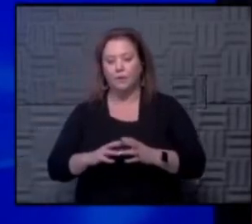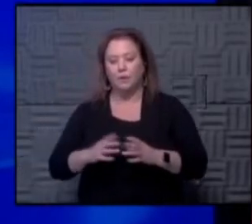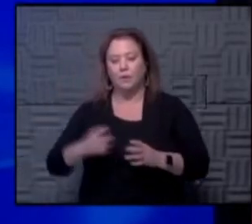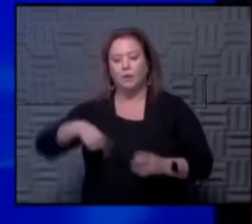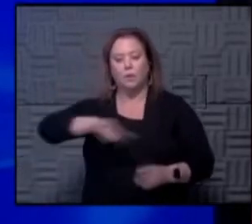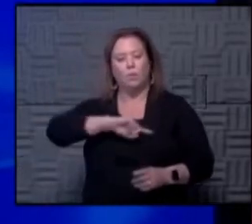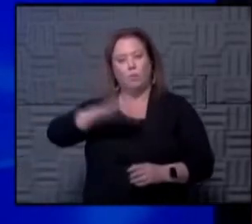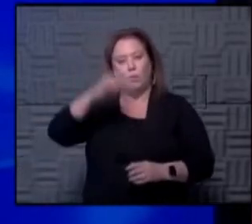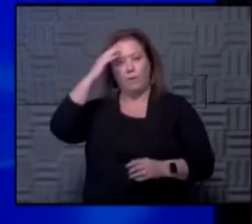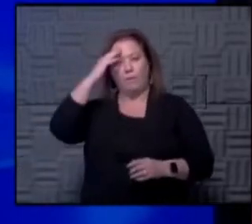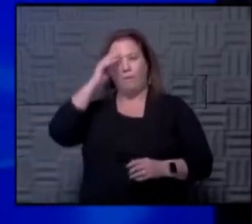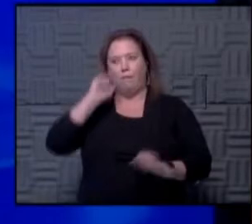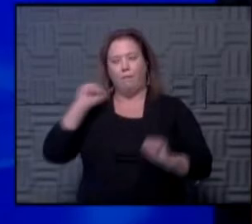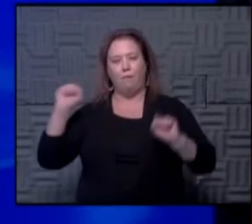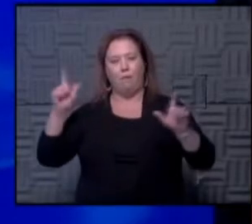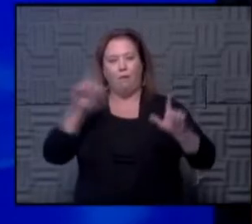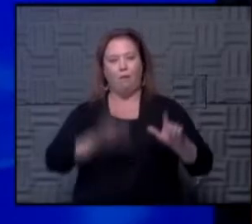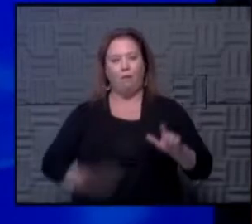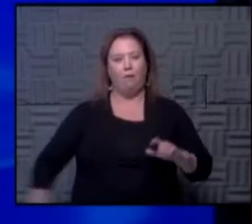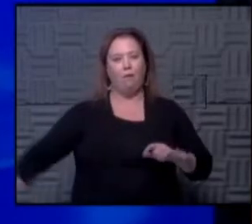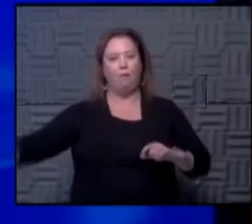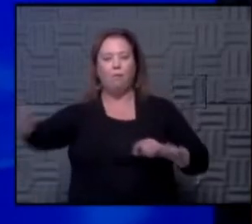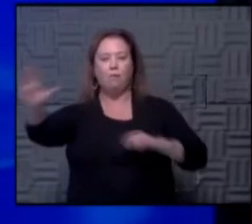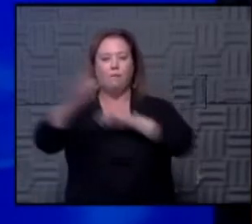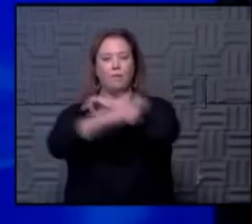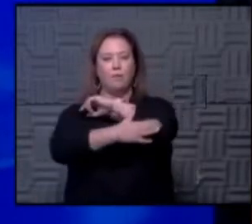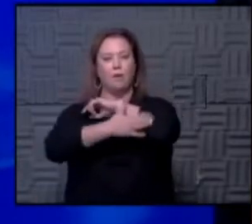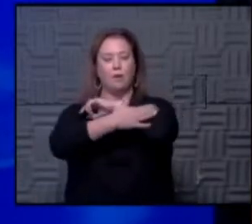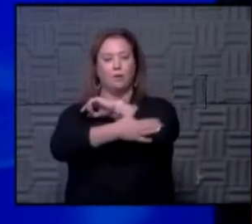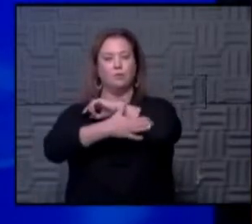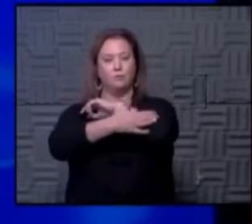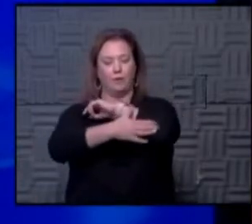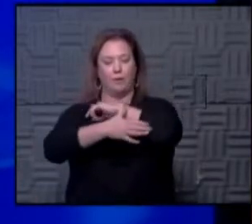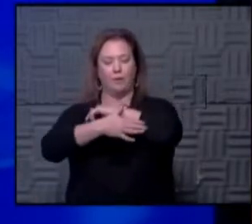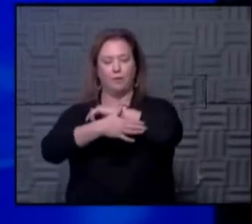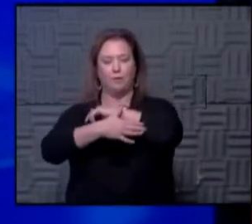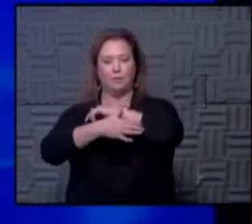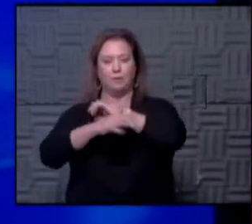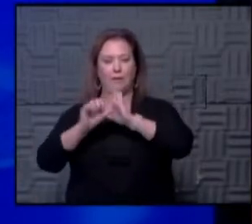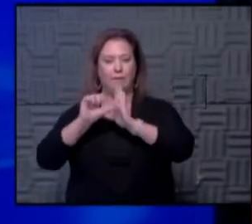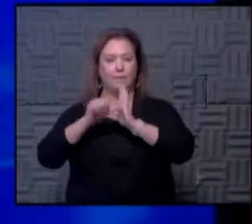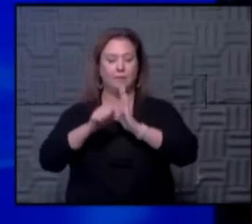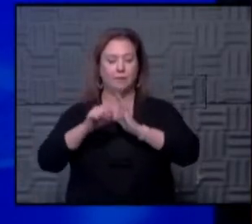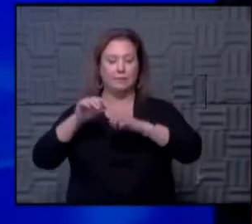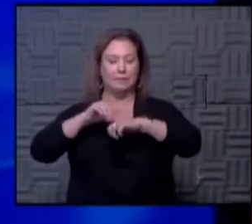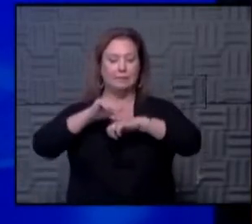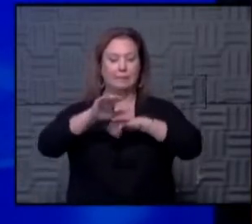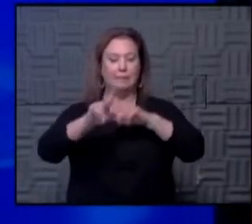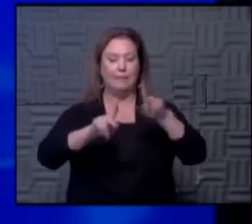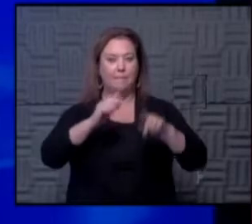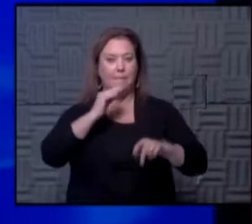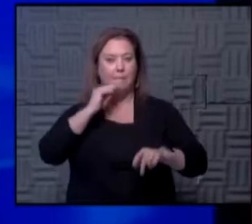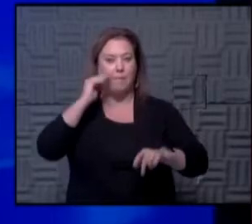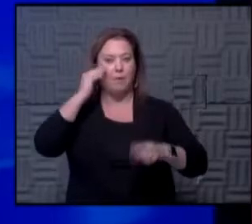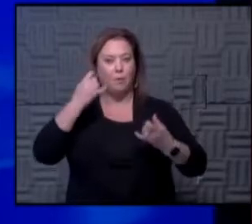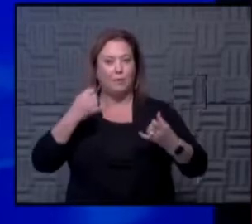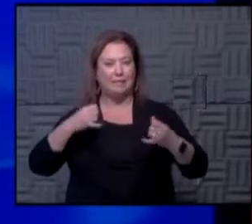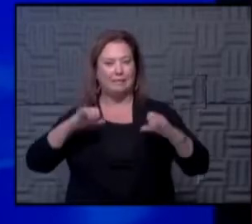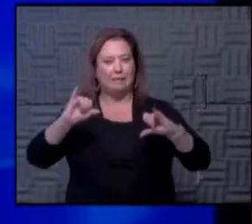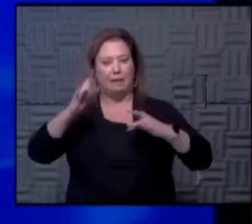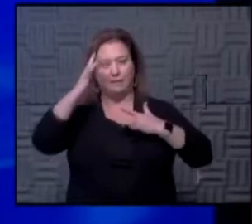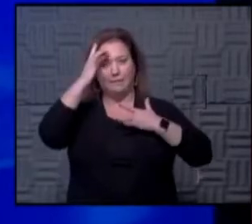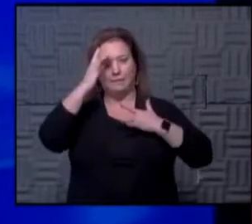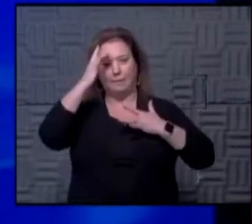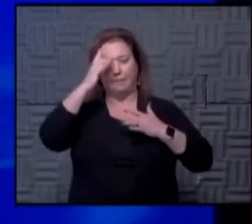we know across the country that there has been a push to send people home when they still have some